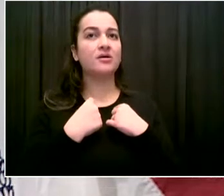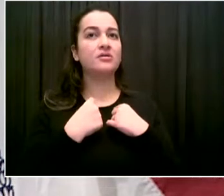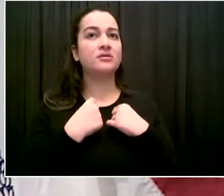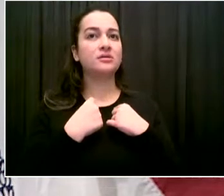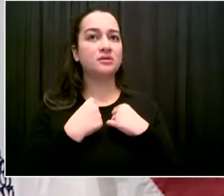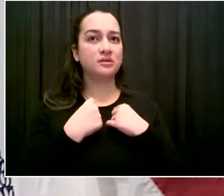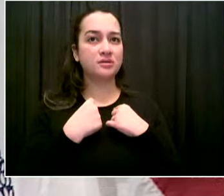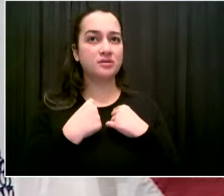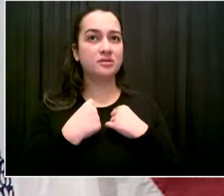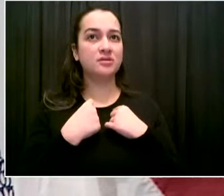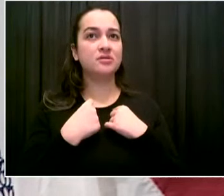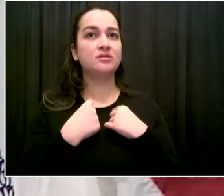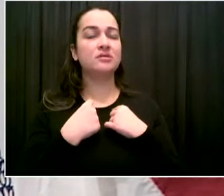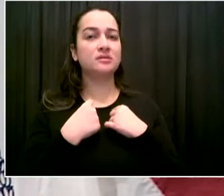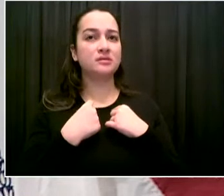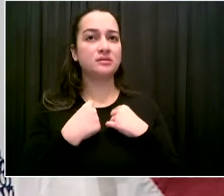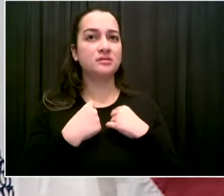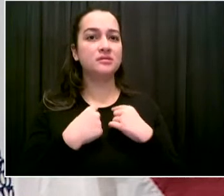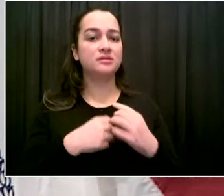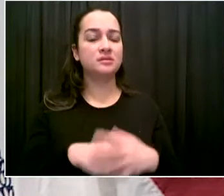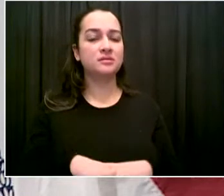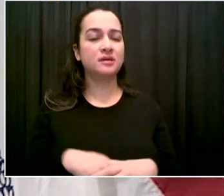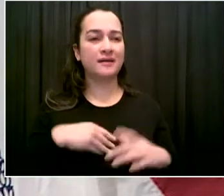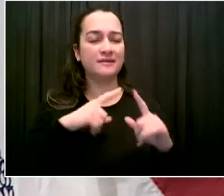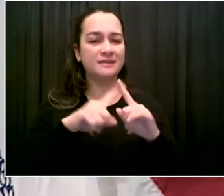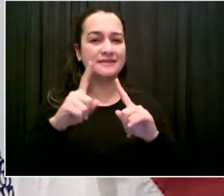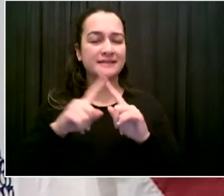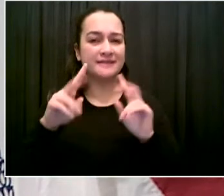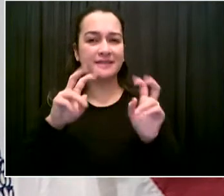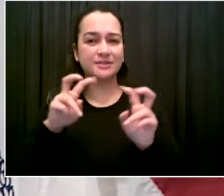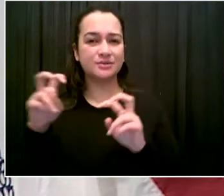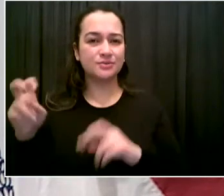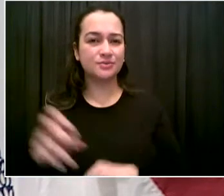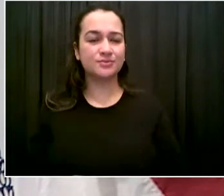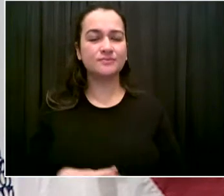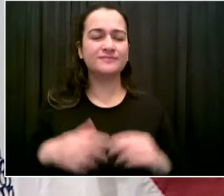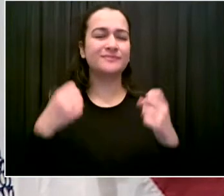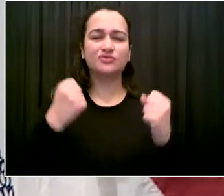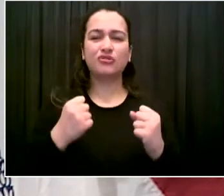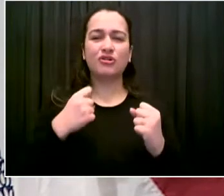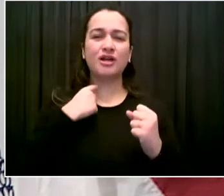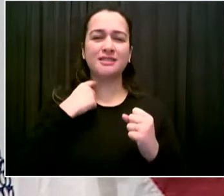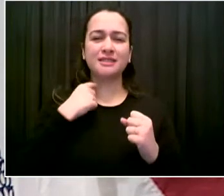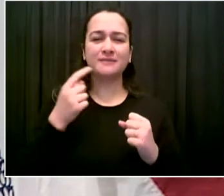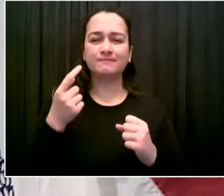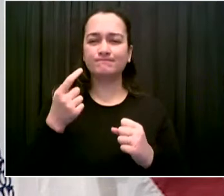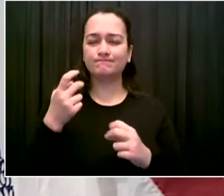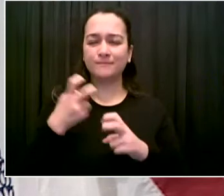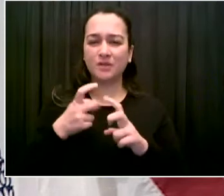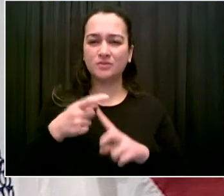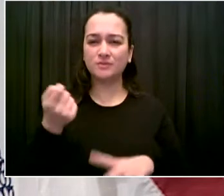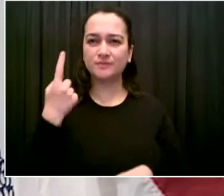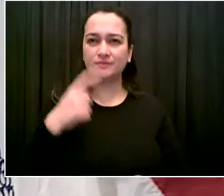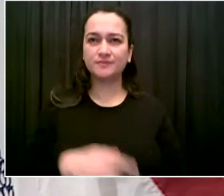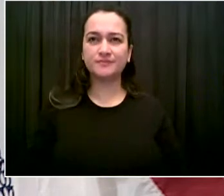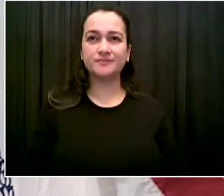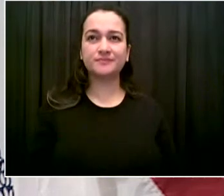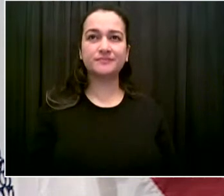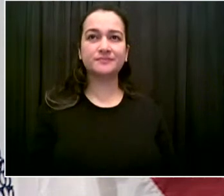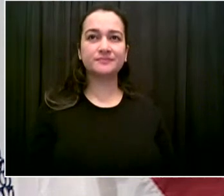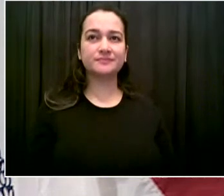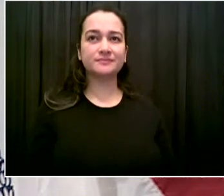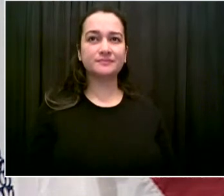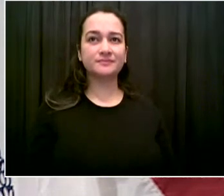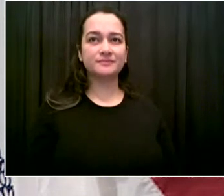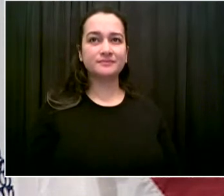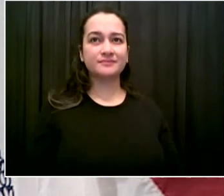popular, and a lot of people are getting benefit. People who are infected, they are taking this medication and they are